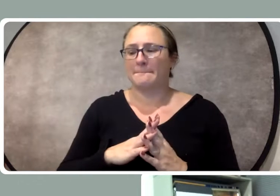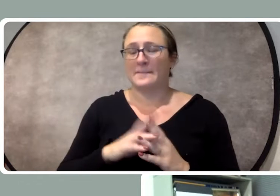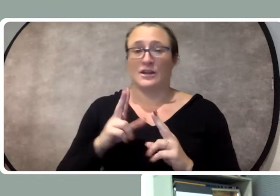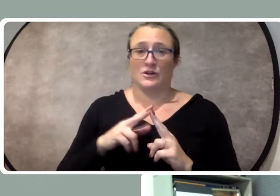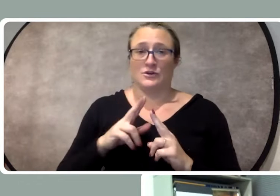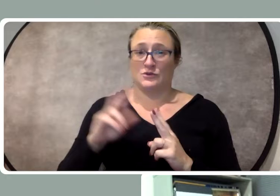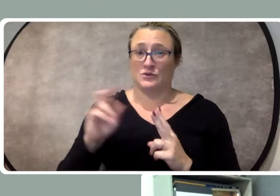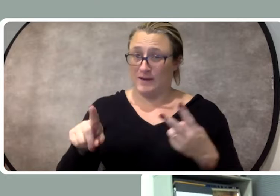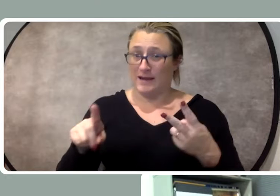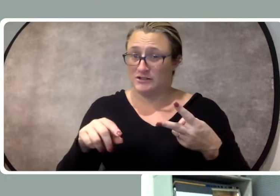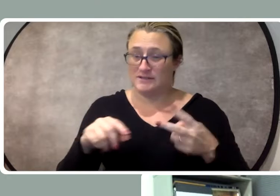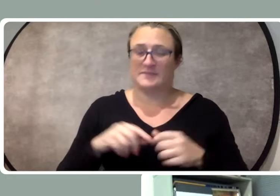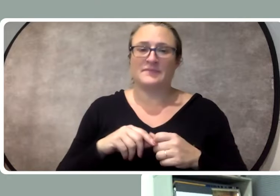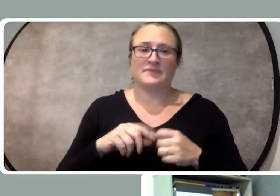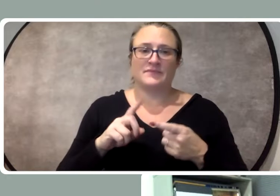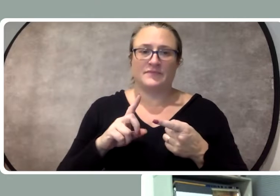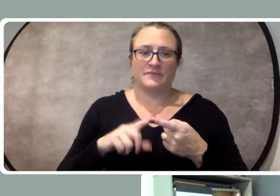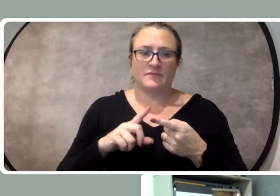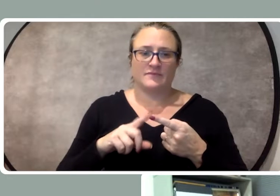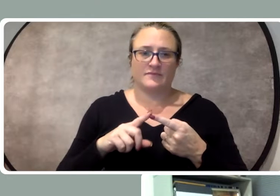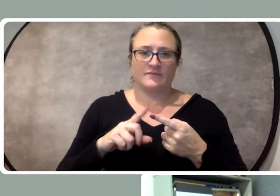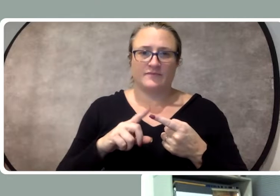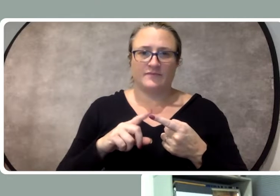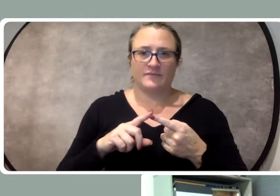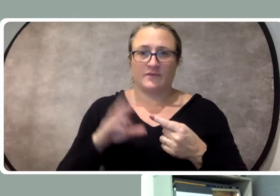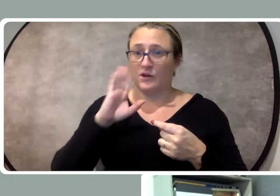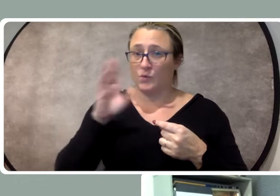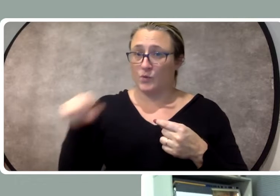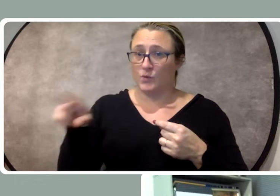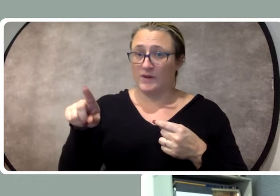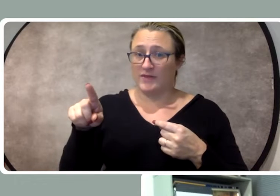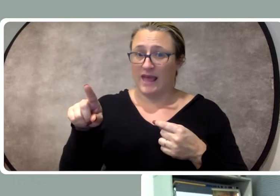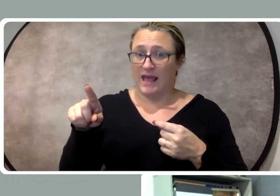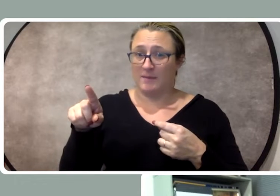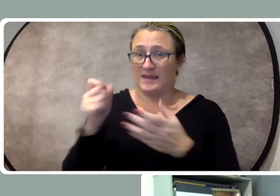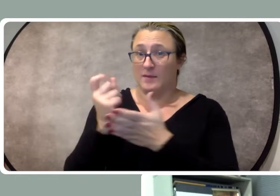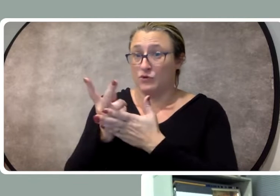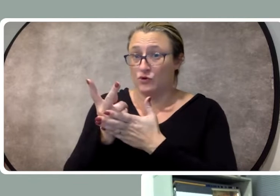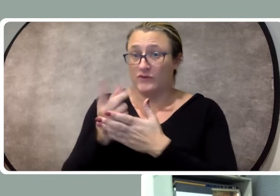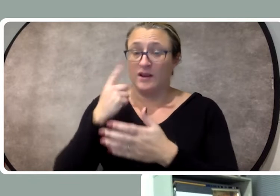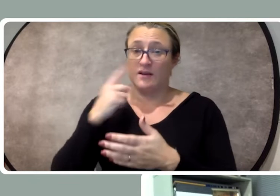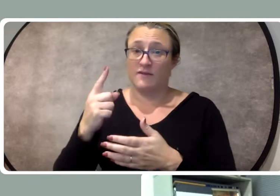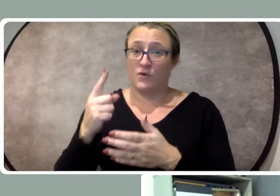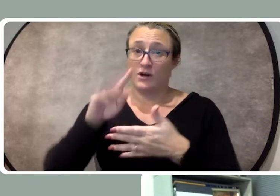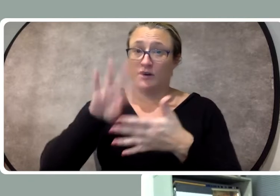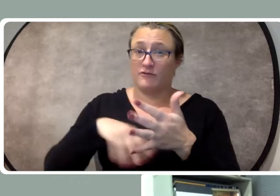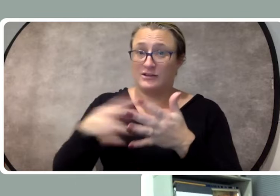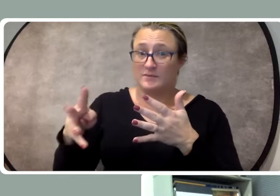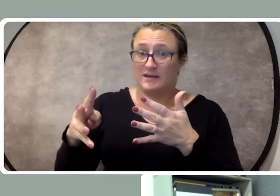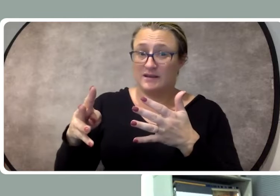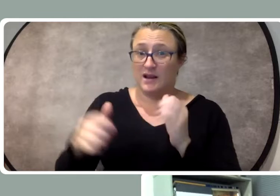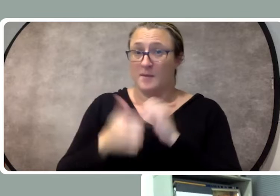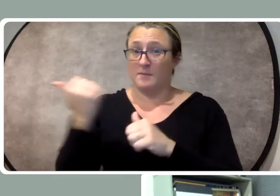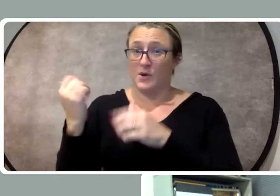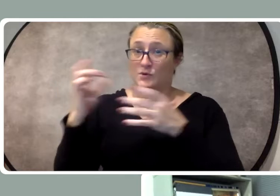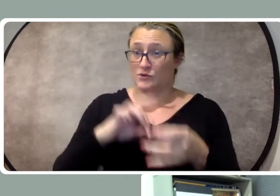questions. So first of all, would they be getting a regimen? Would they be approved for a regimen that is more suited for a patient with